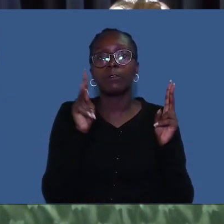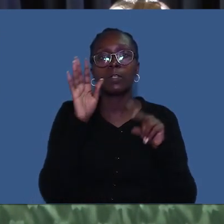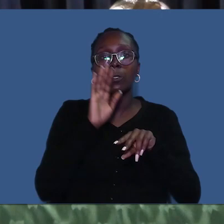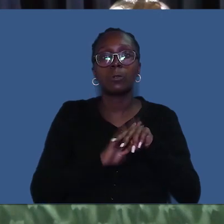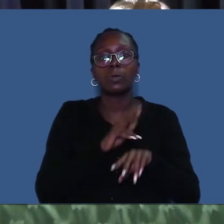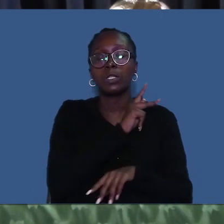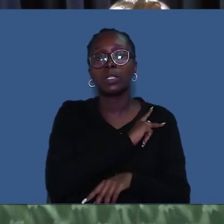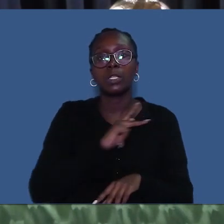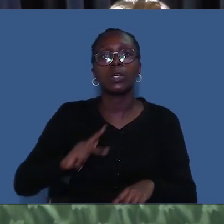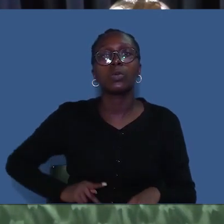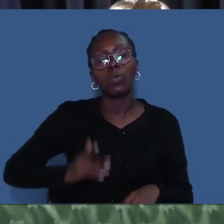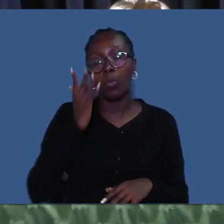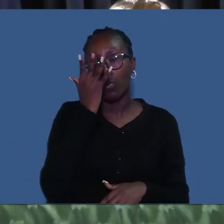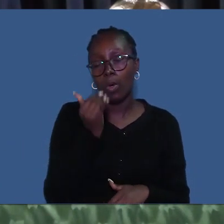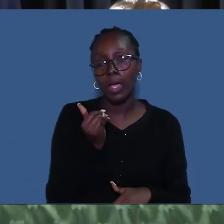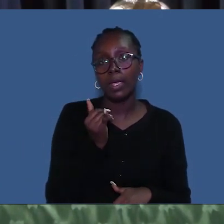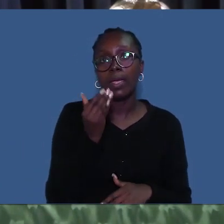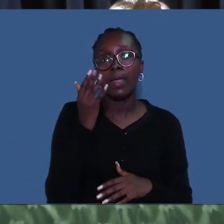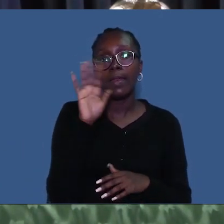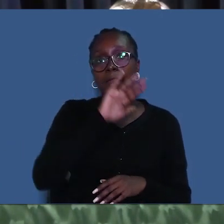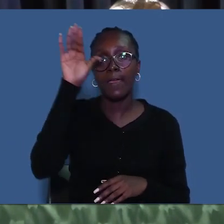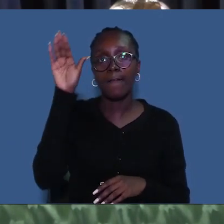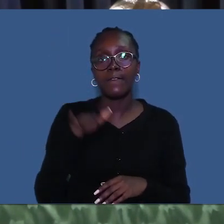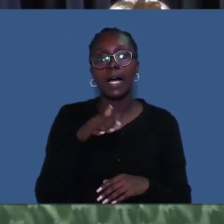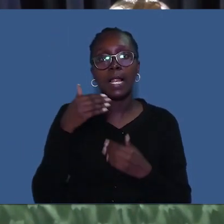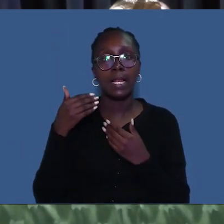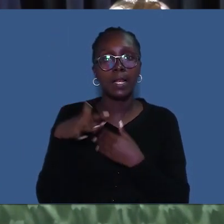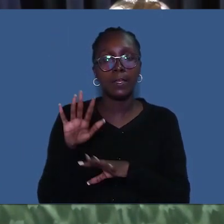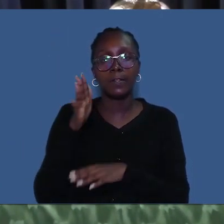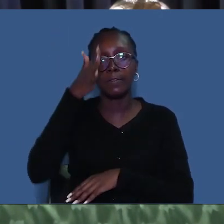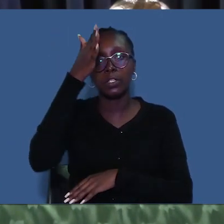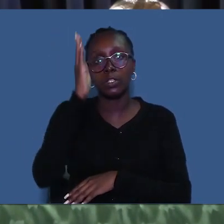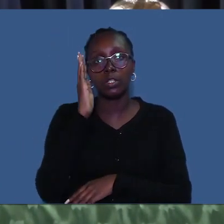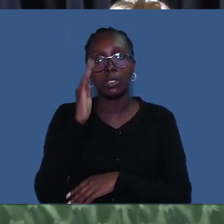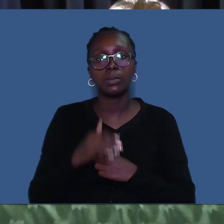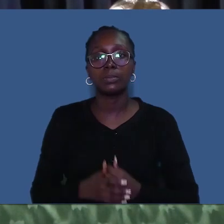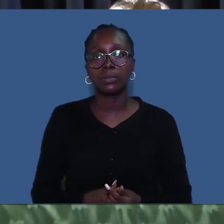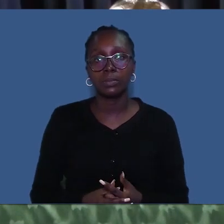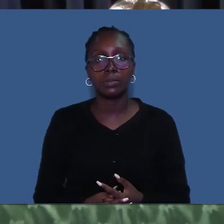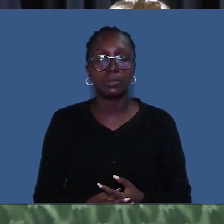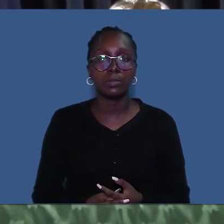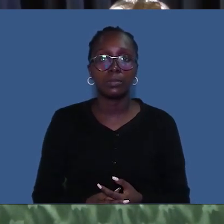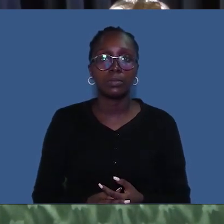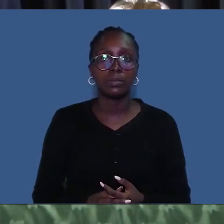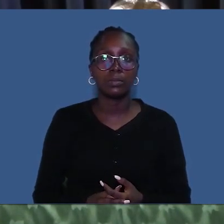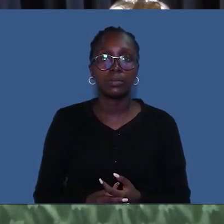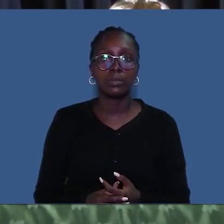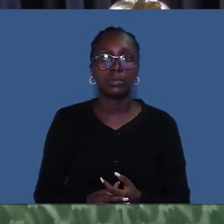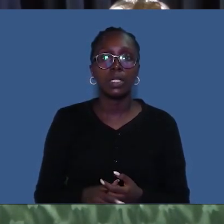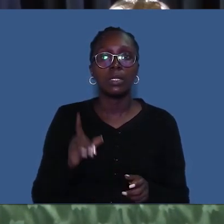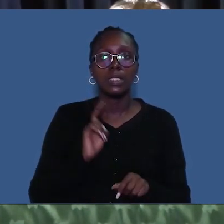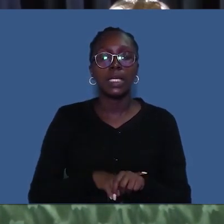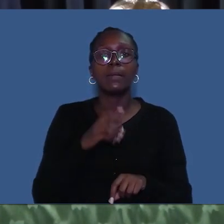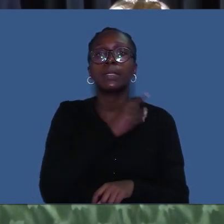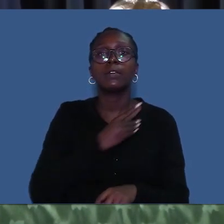his shepherd's heart. David shepherded Israel according to the integrity of his heart and guided them by the skillfulness